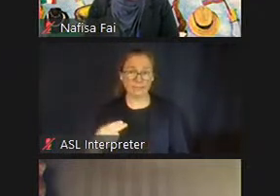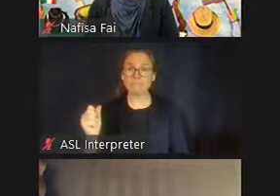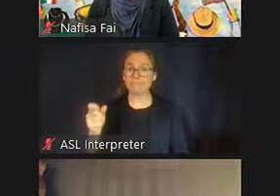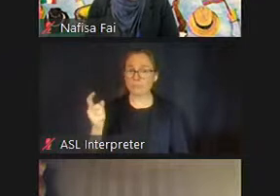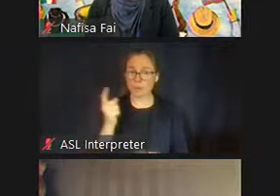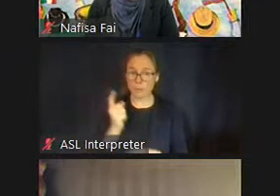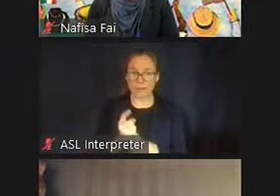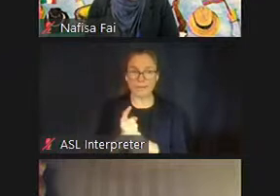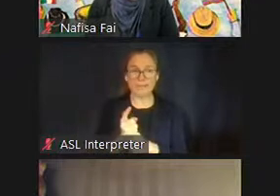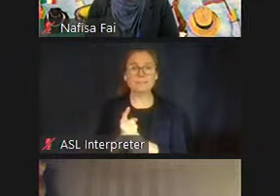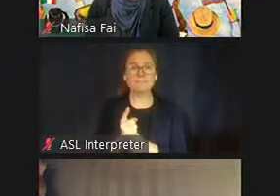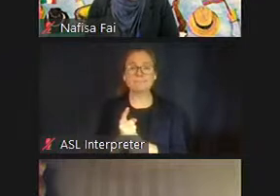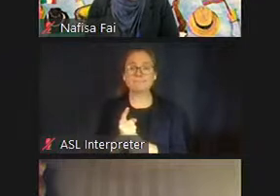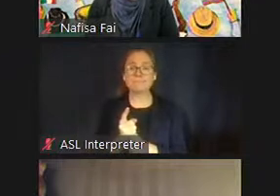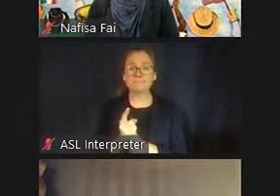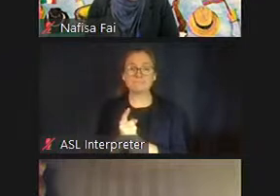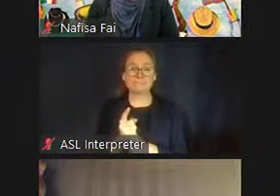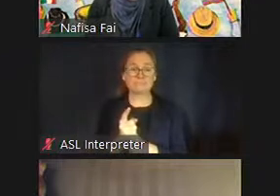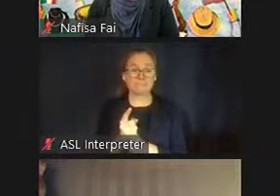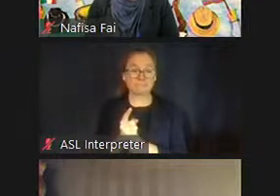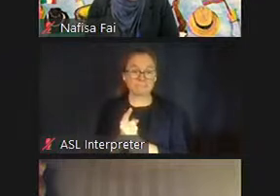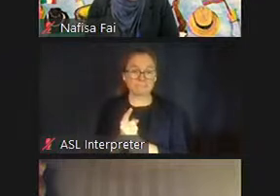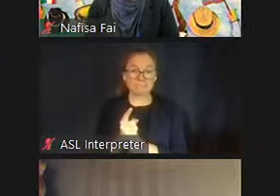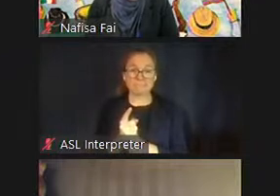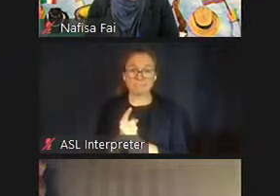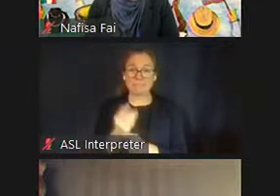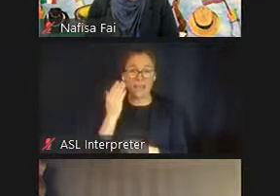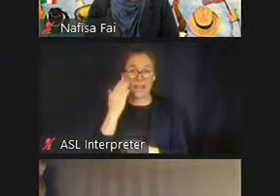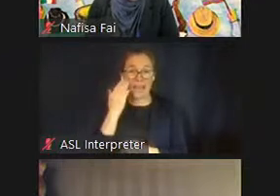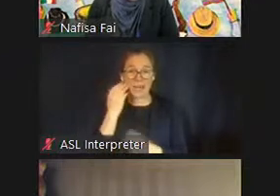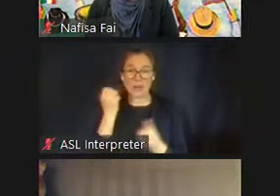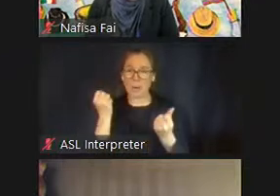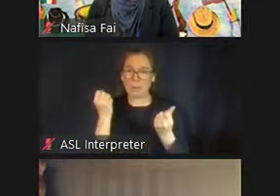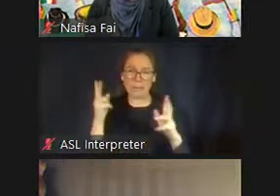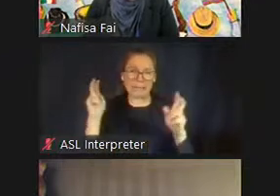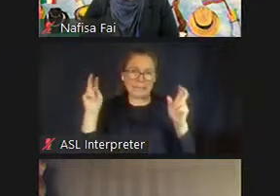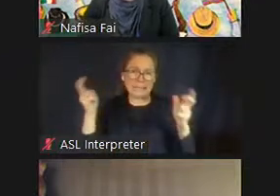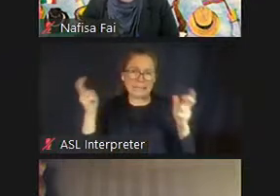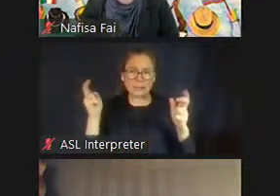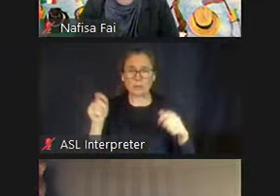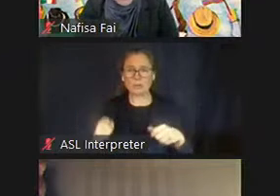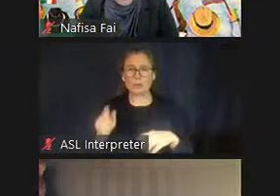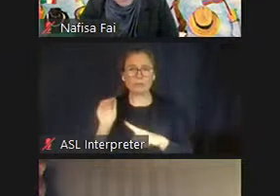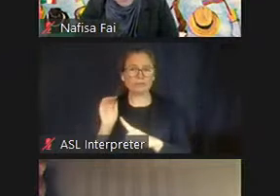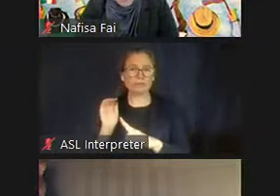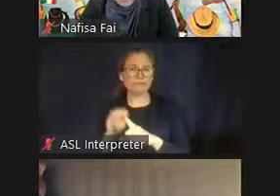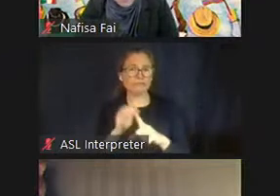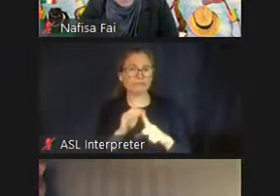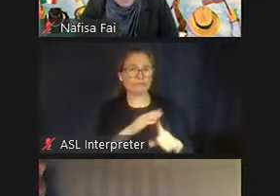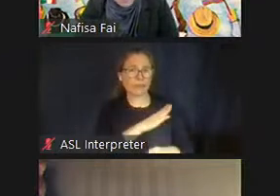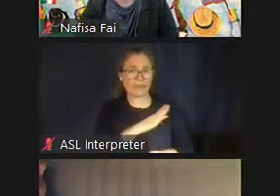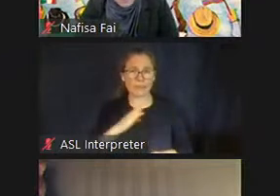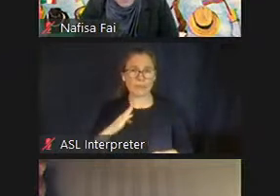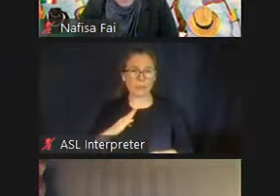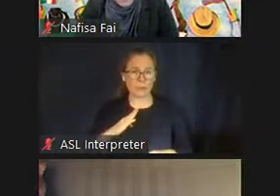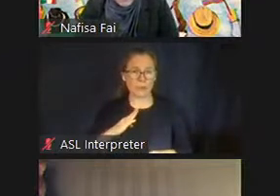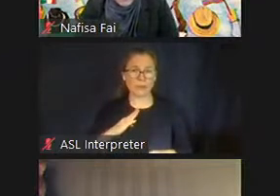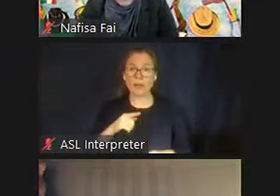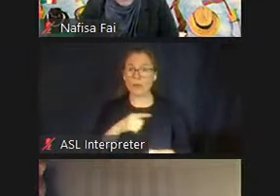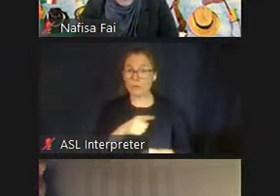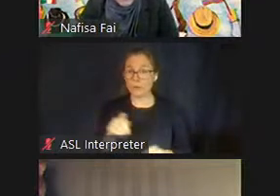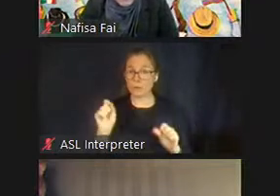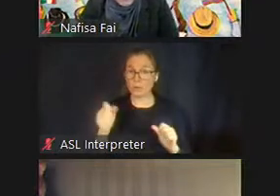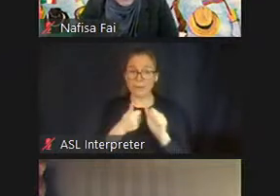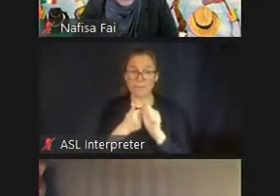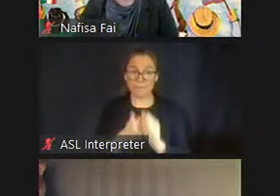right. In the meantime, I know that there are various topics coming to your board all the time, and the board can go to, or the public can go